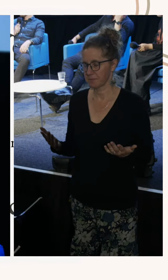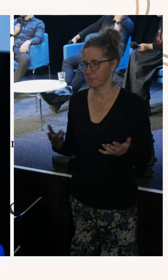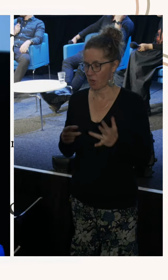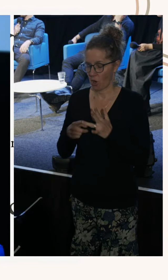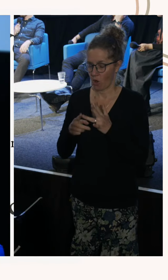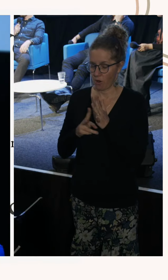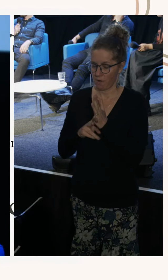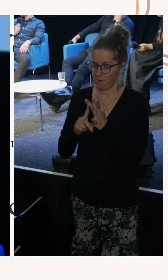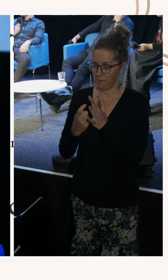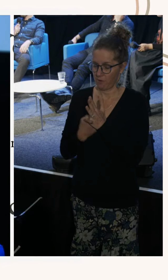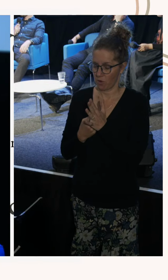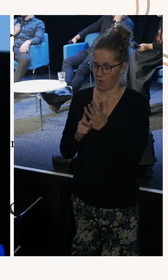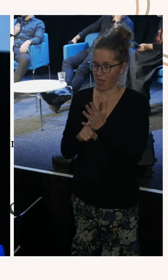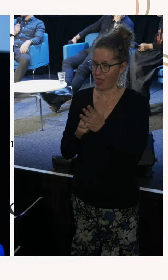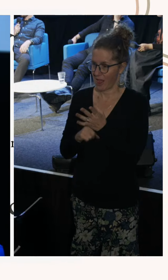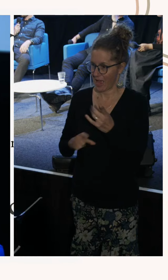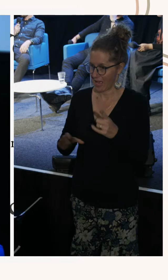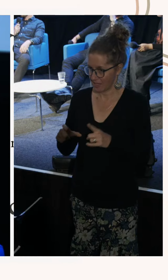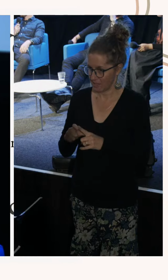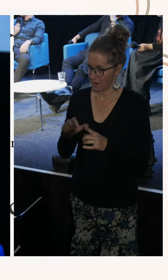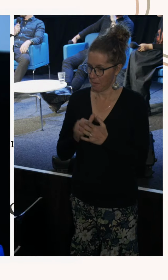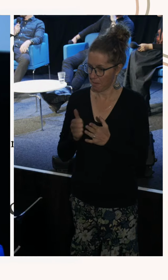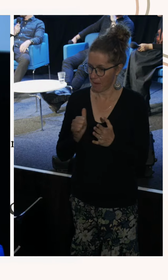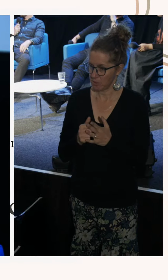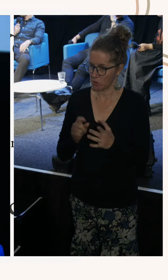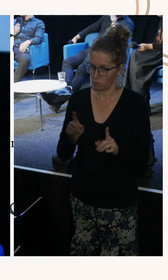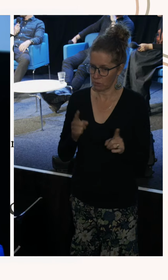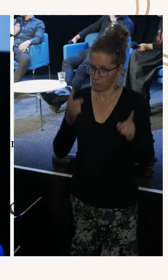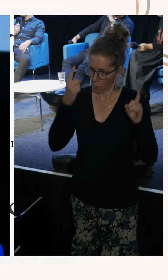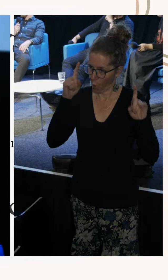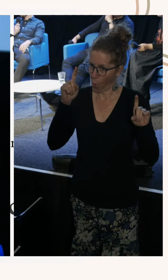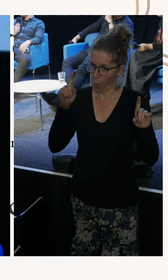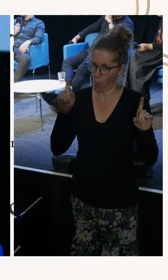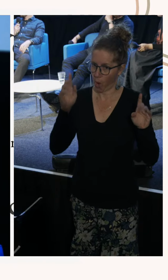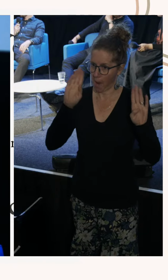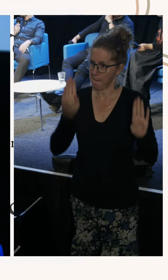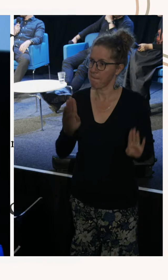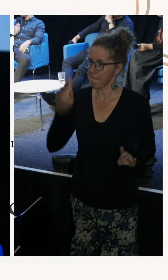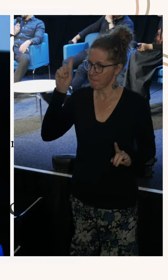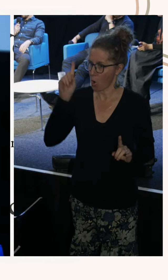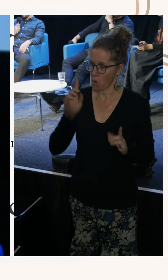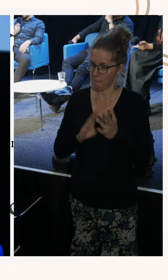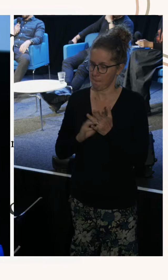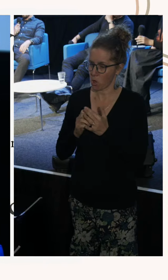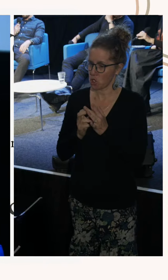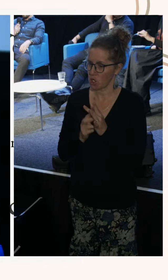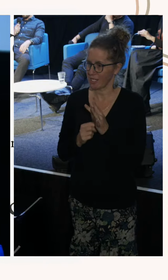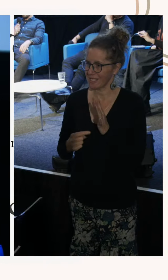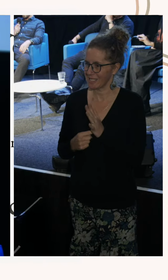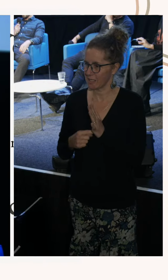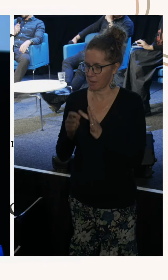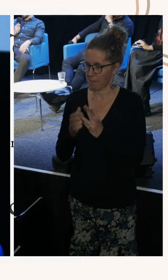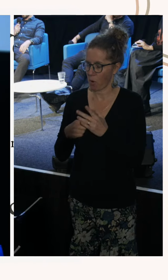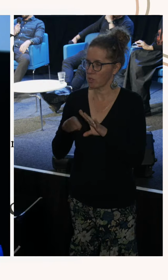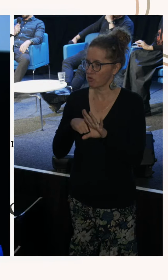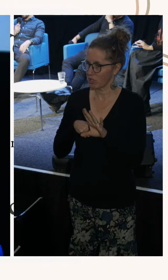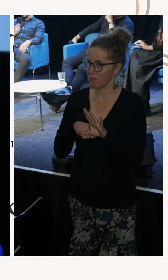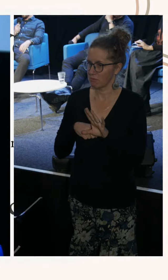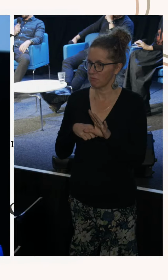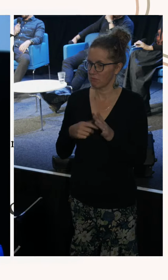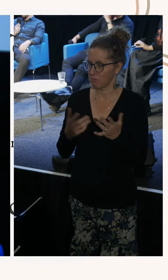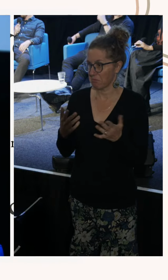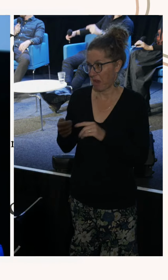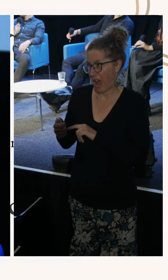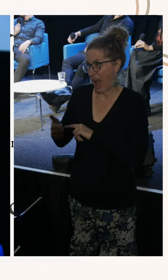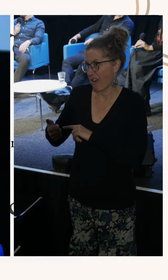Overland certainly published what we could call modernist poetry, at least after the